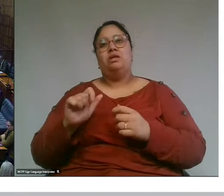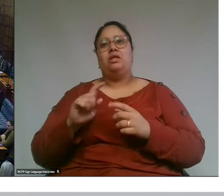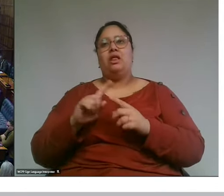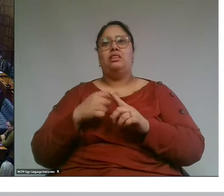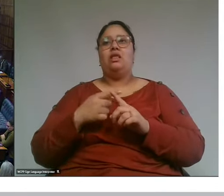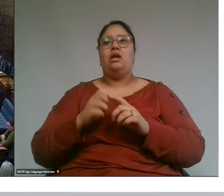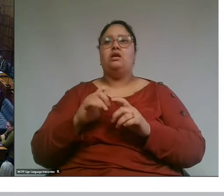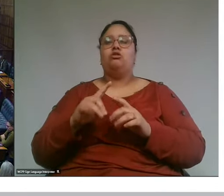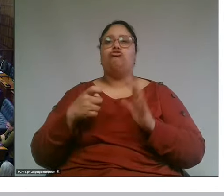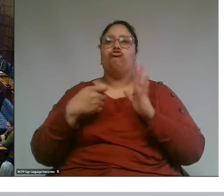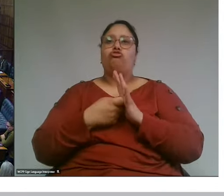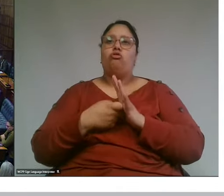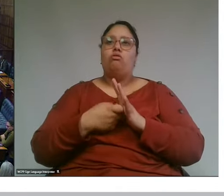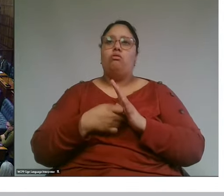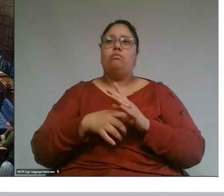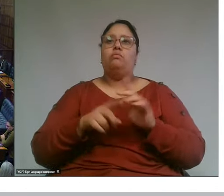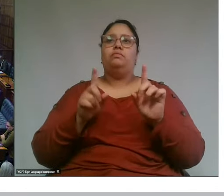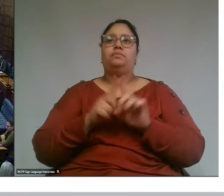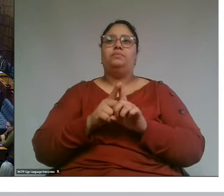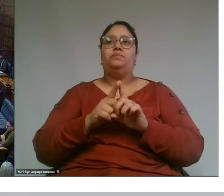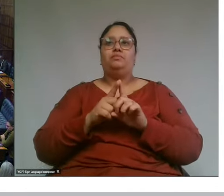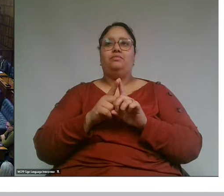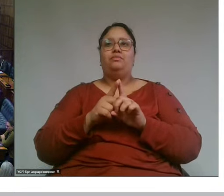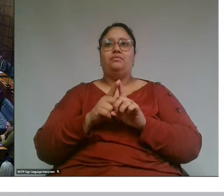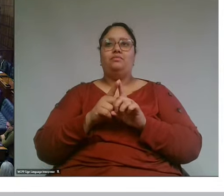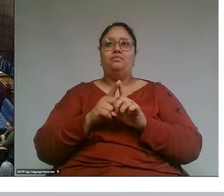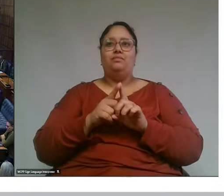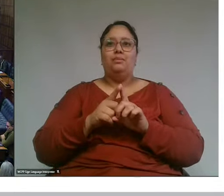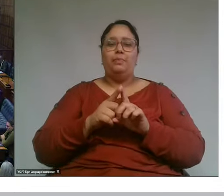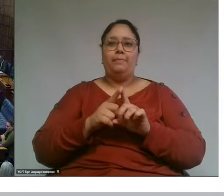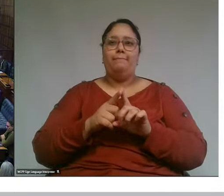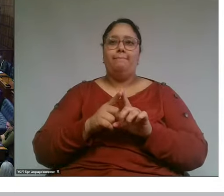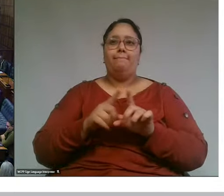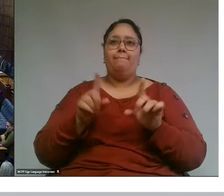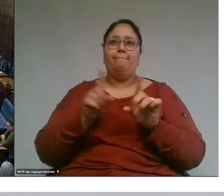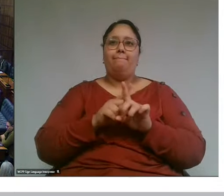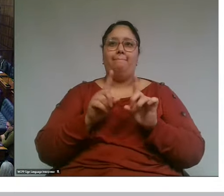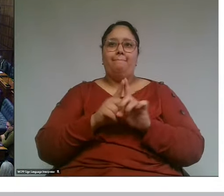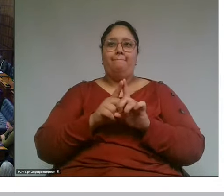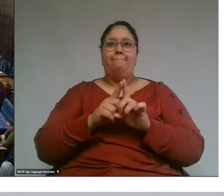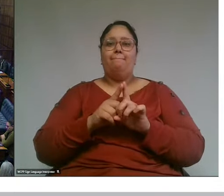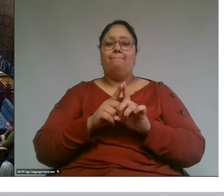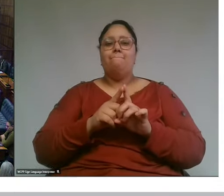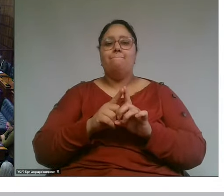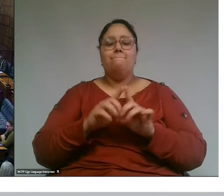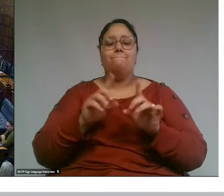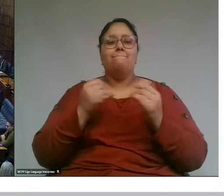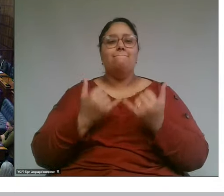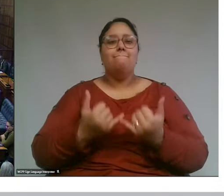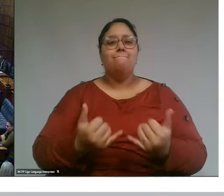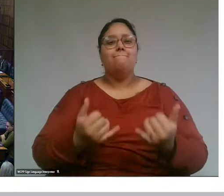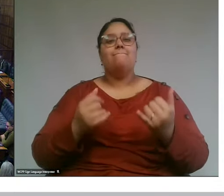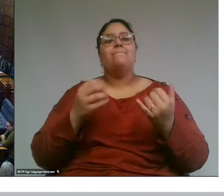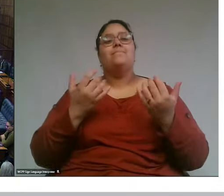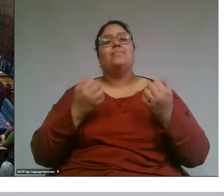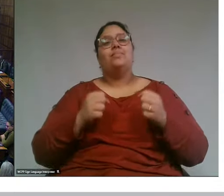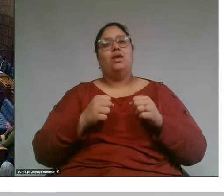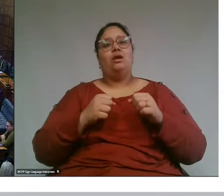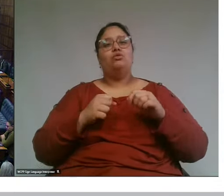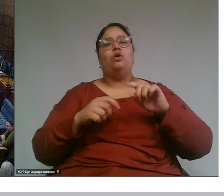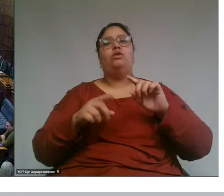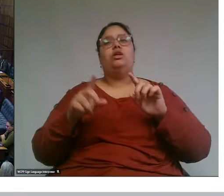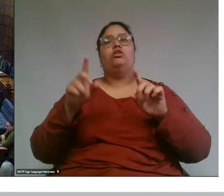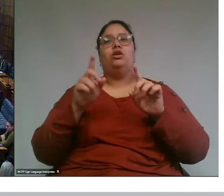it actually supplies basics in the in the in the area now then if I